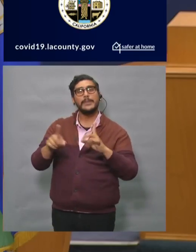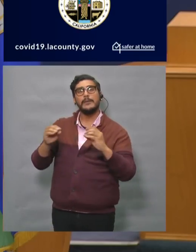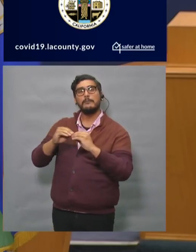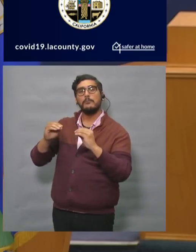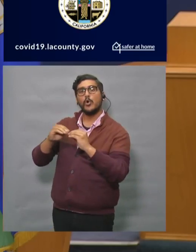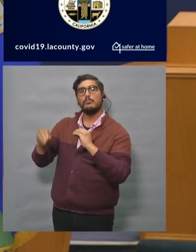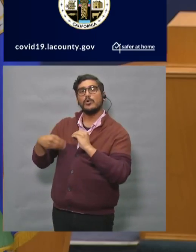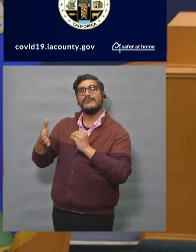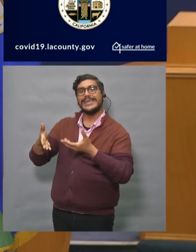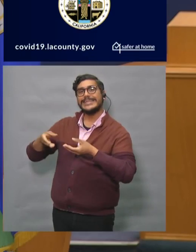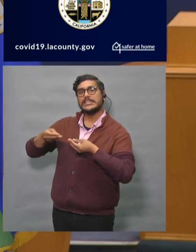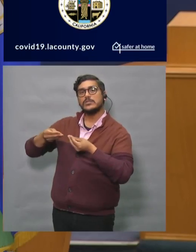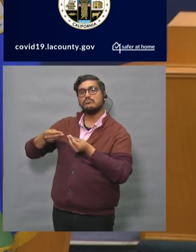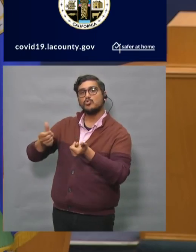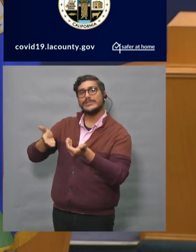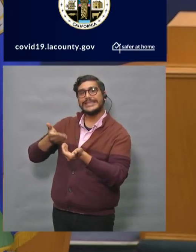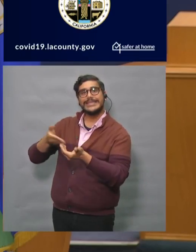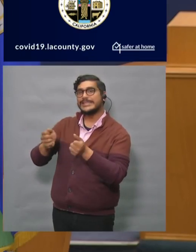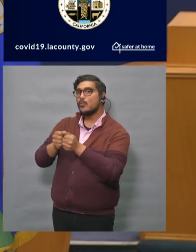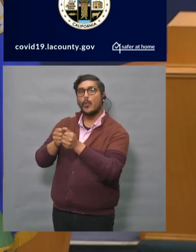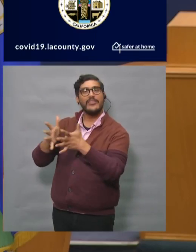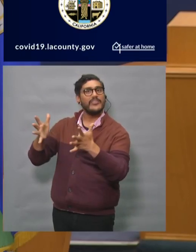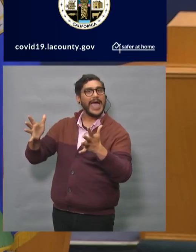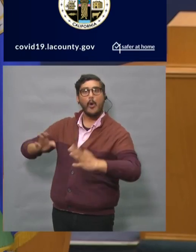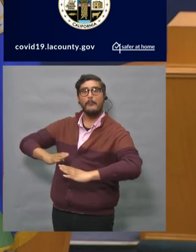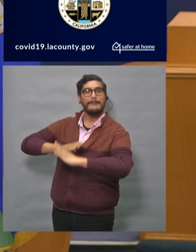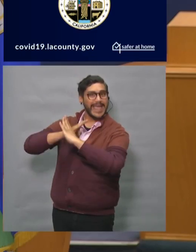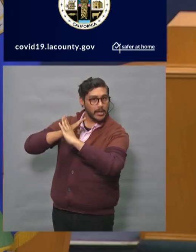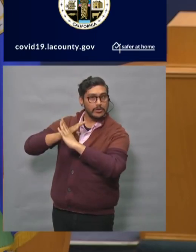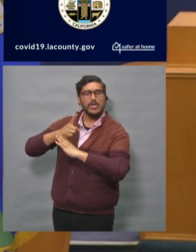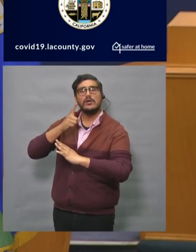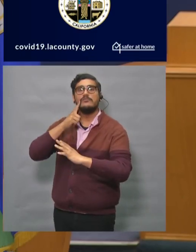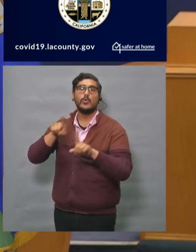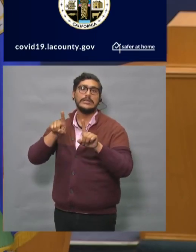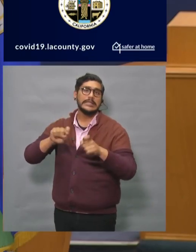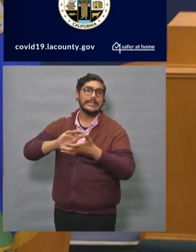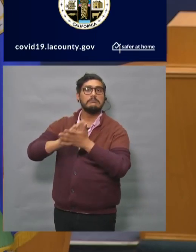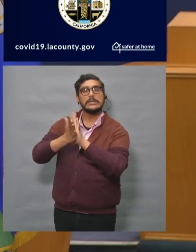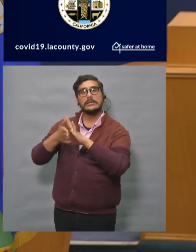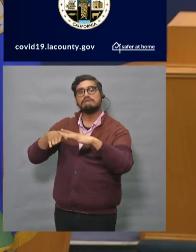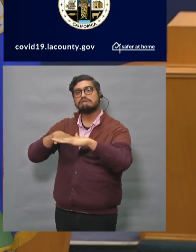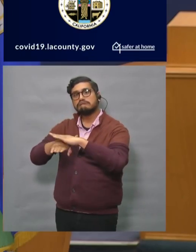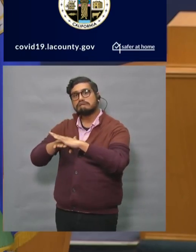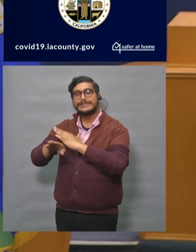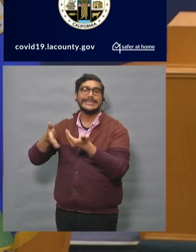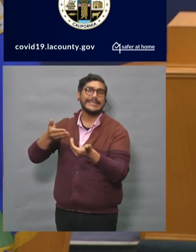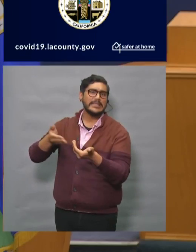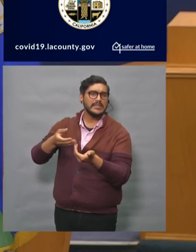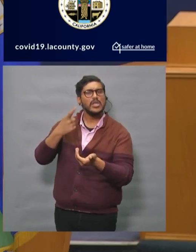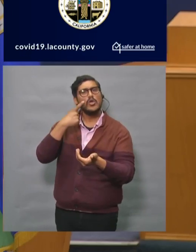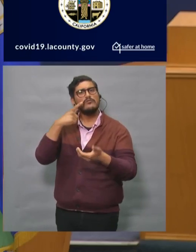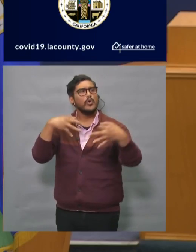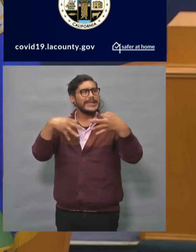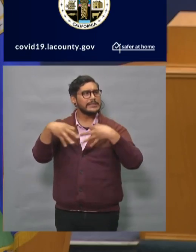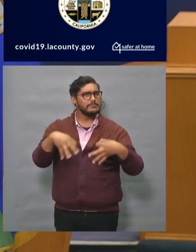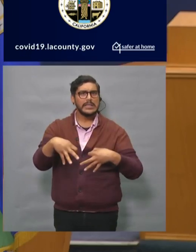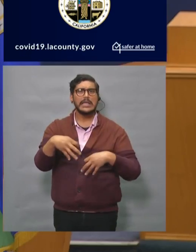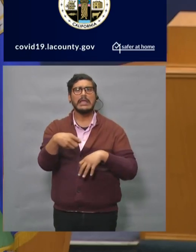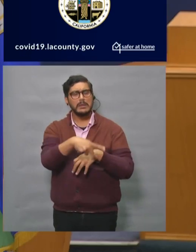barrier-free for you to get tested, making sure that the tests are accessible, that people understand why it's important to get tested, and then